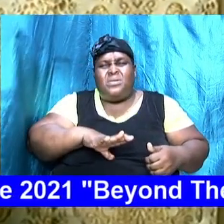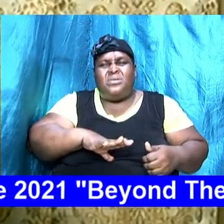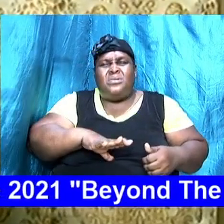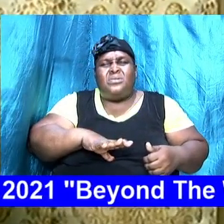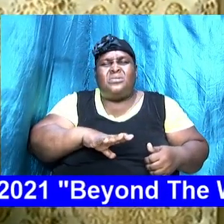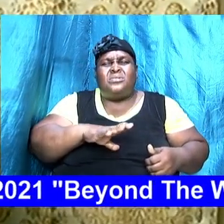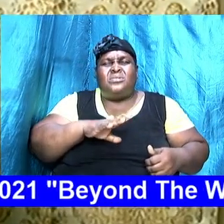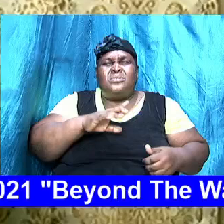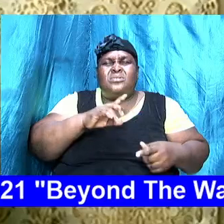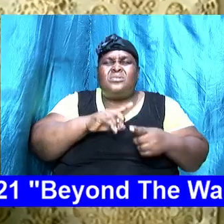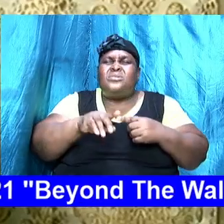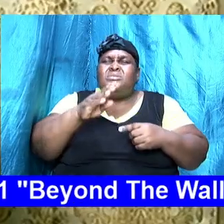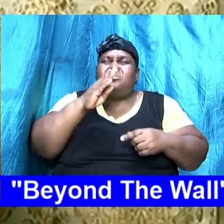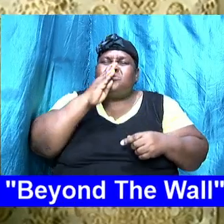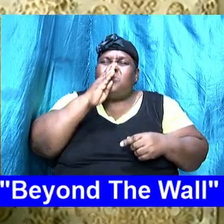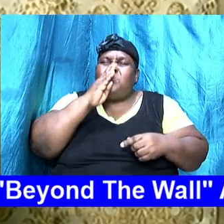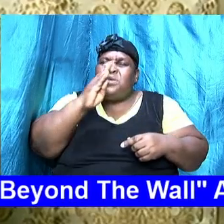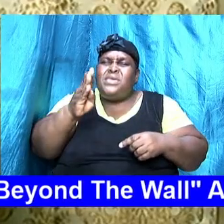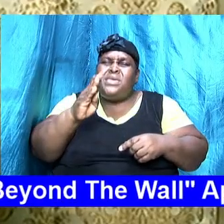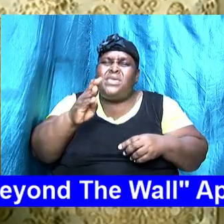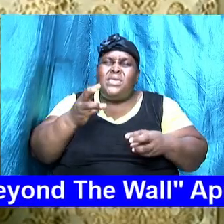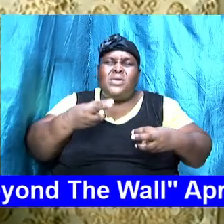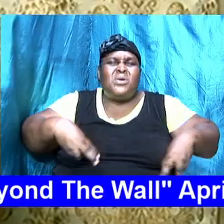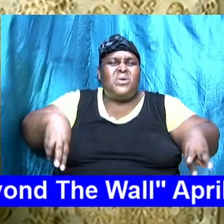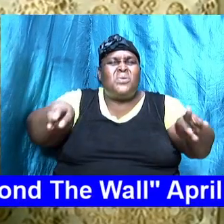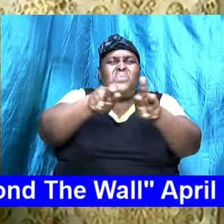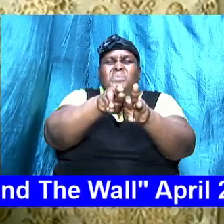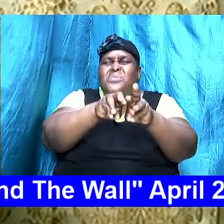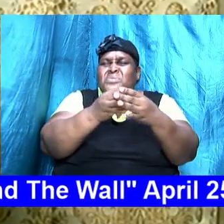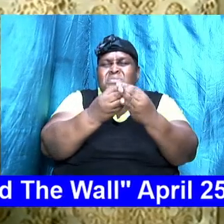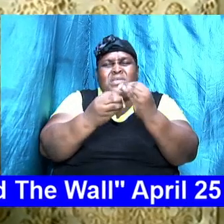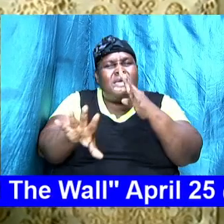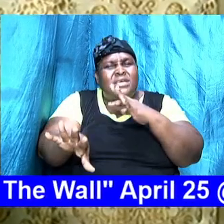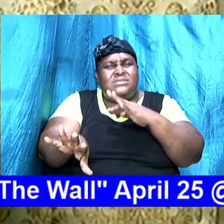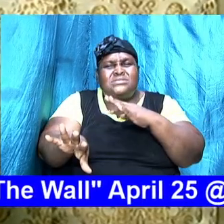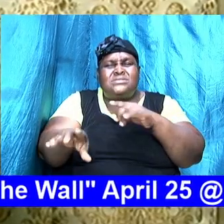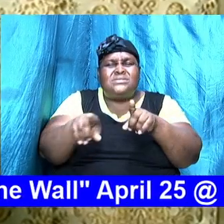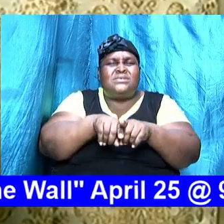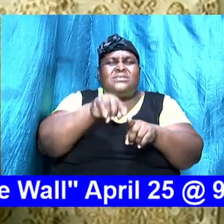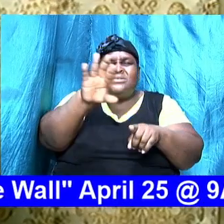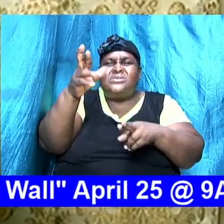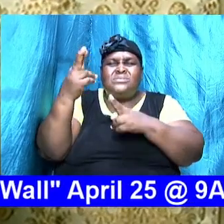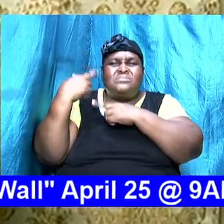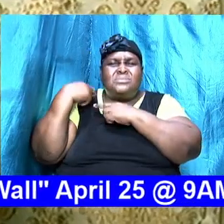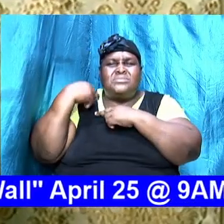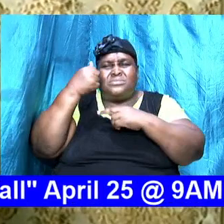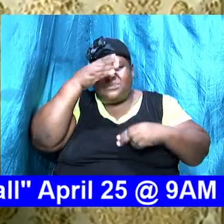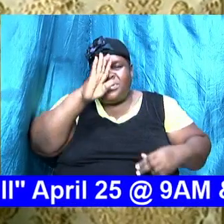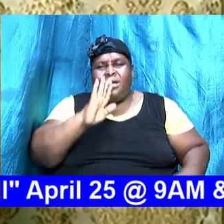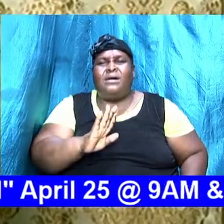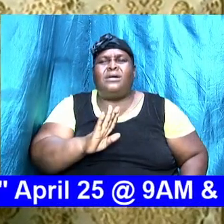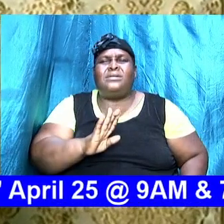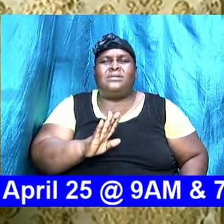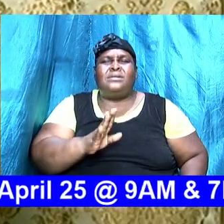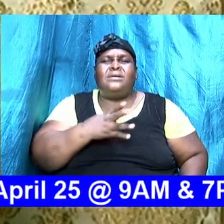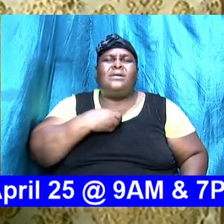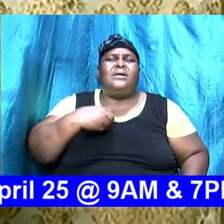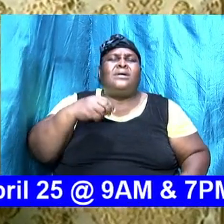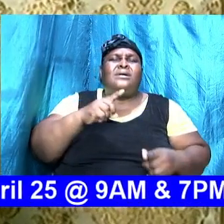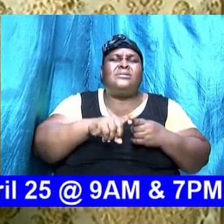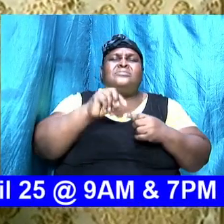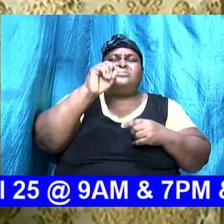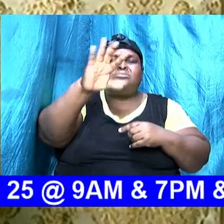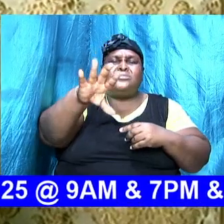worthless as it relates to your responsibility to God and to your